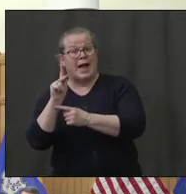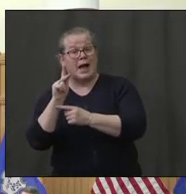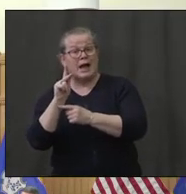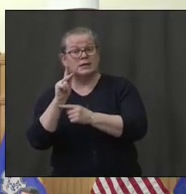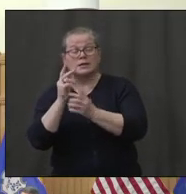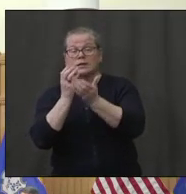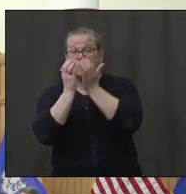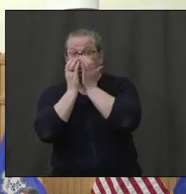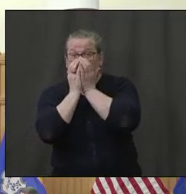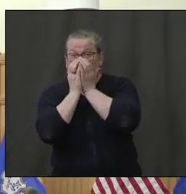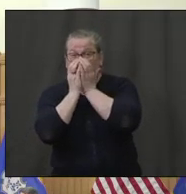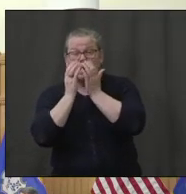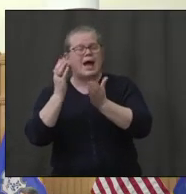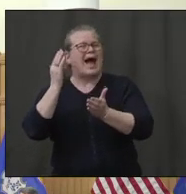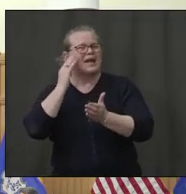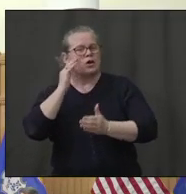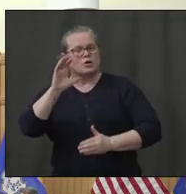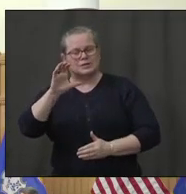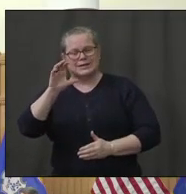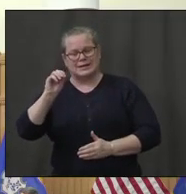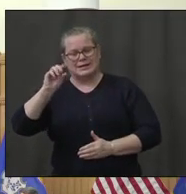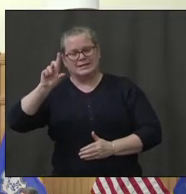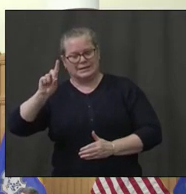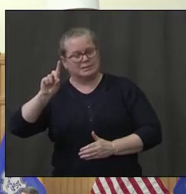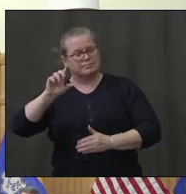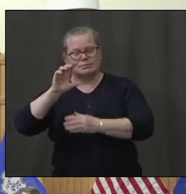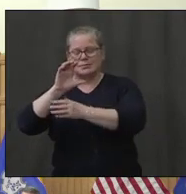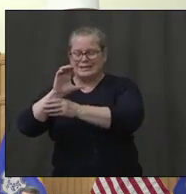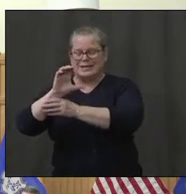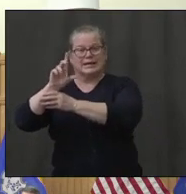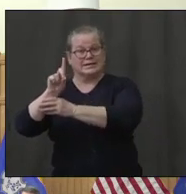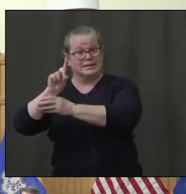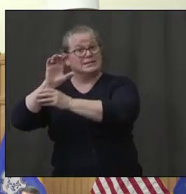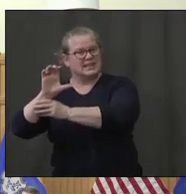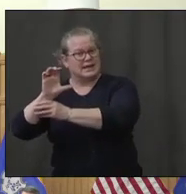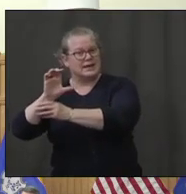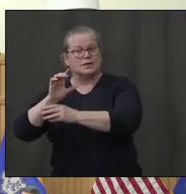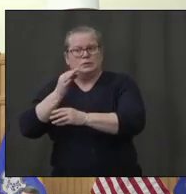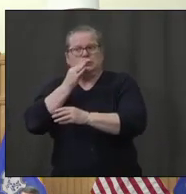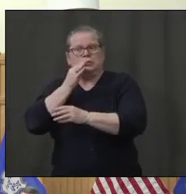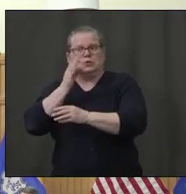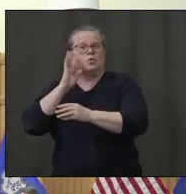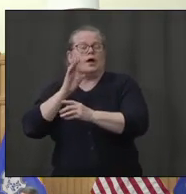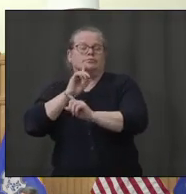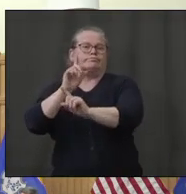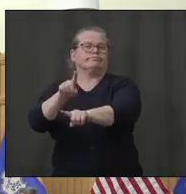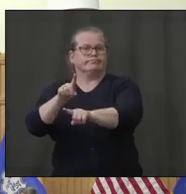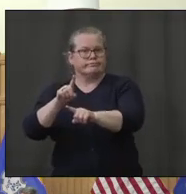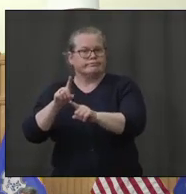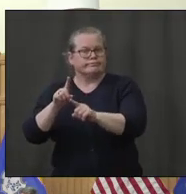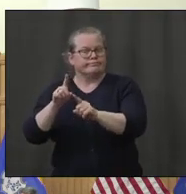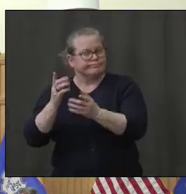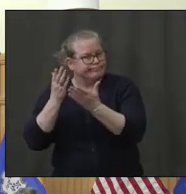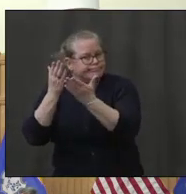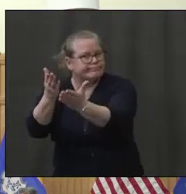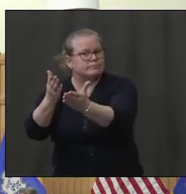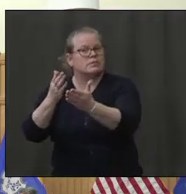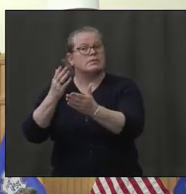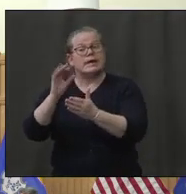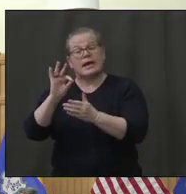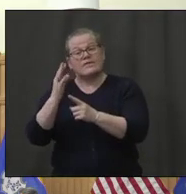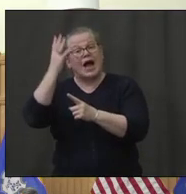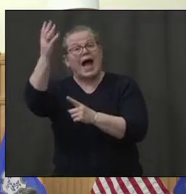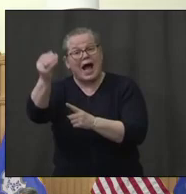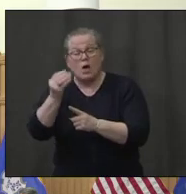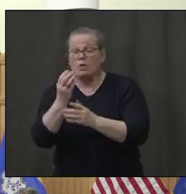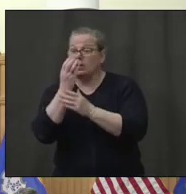issue a guidance on anyone out in public. Some mayors in other states have issued guidance ahead of that. Anything on your end that you're looking